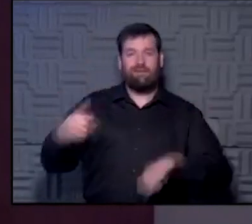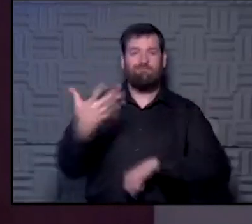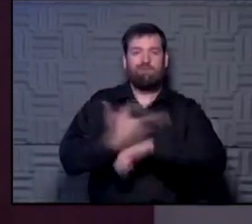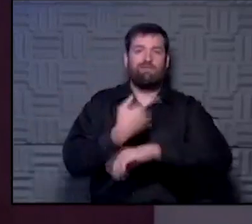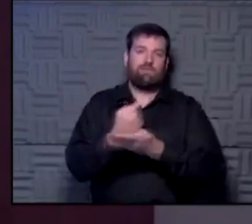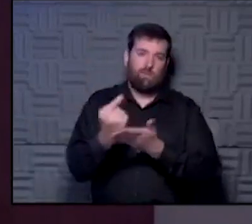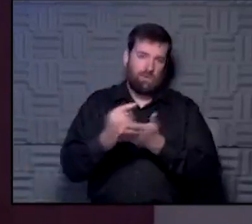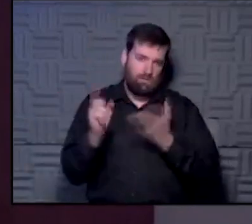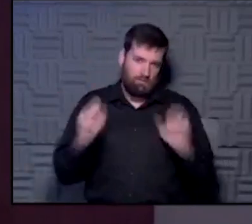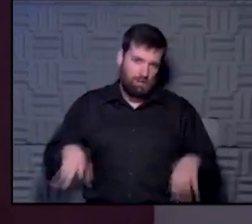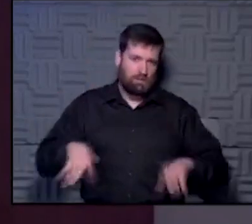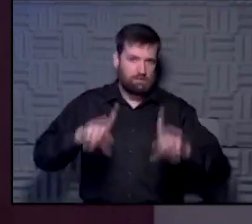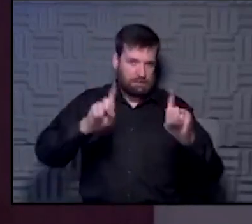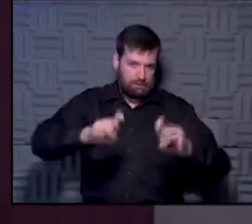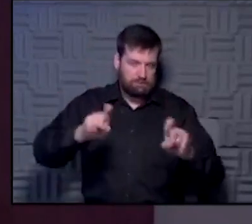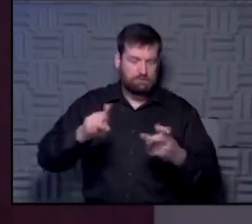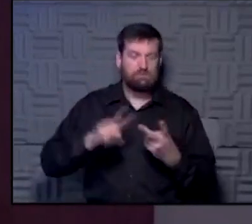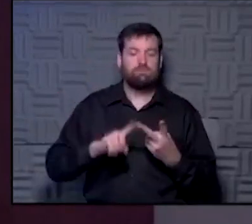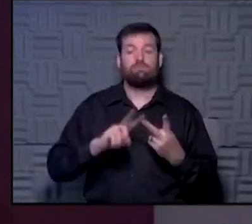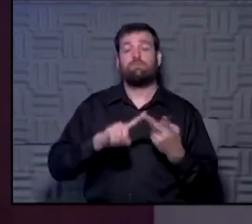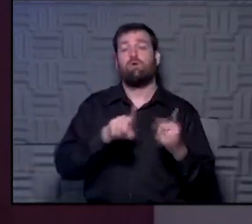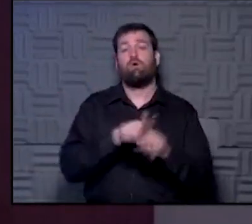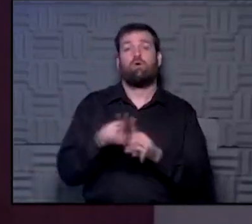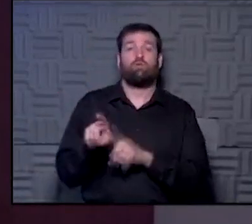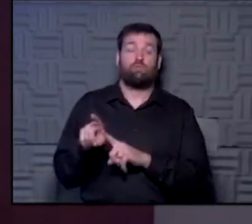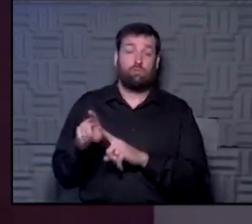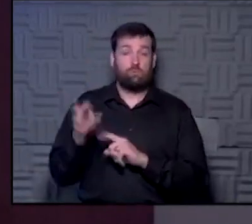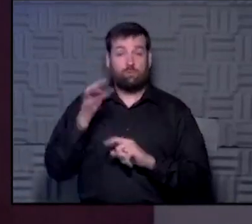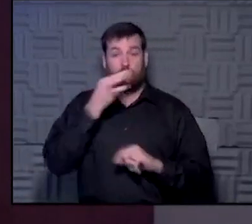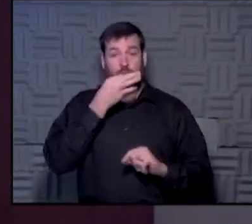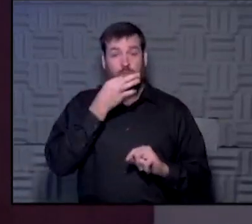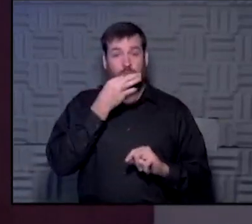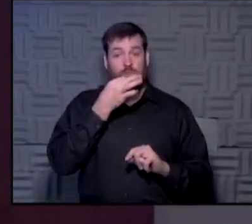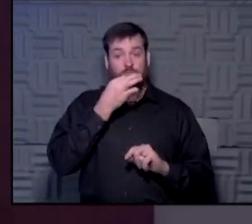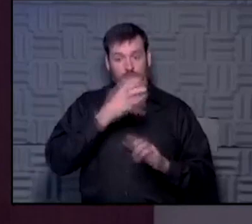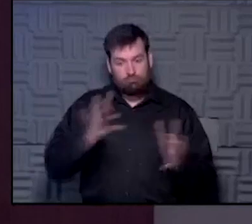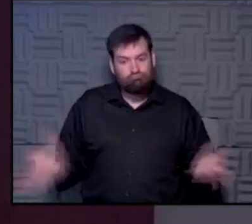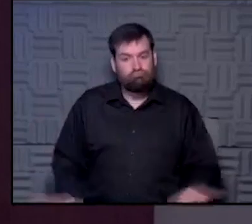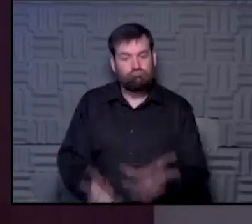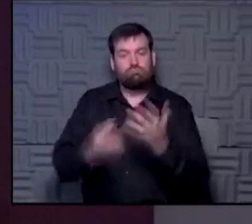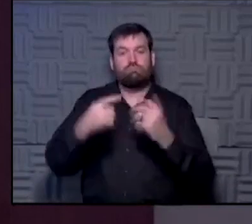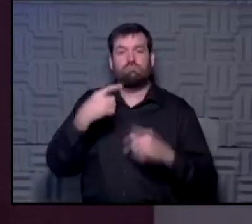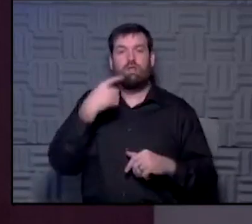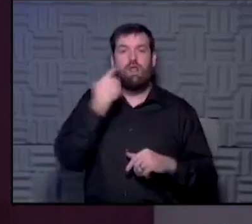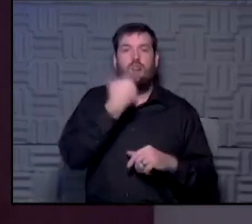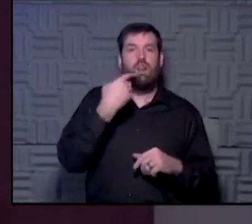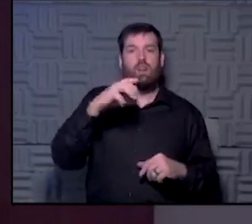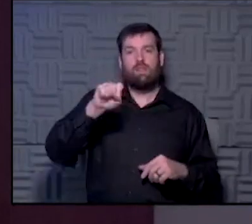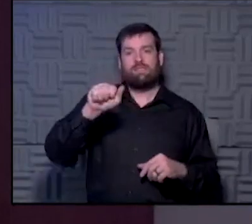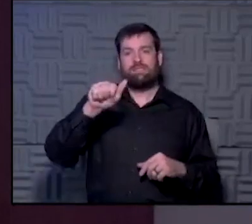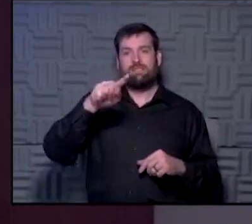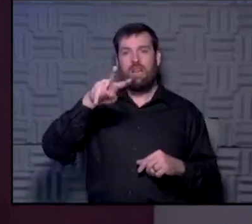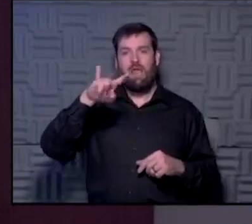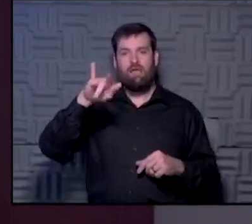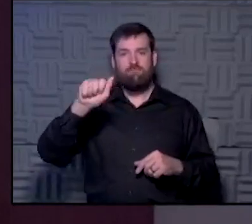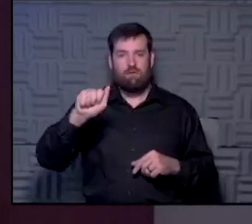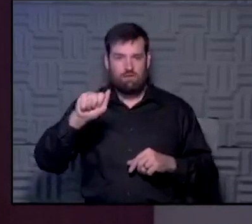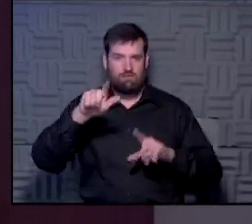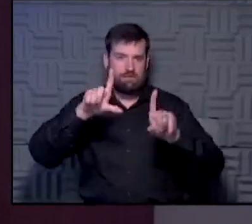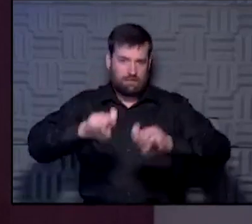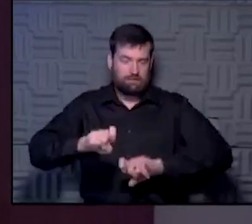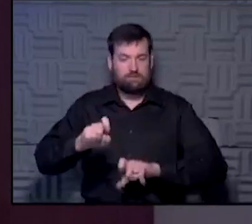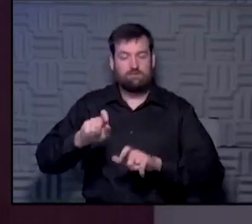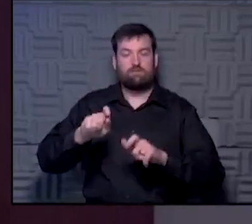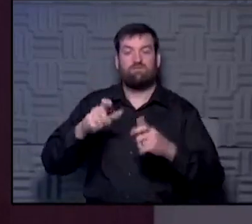well. So that's a big one for us. We're also very shortly going to be pushing out saliva-based testing. We've recently done a validation study, and we'll be shifting